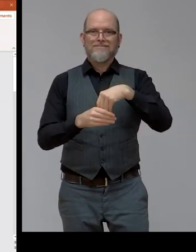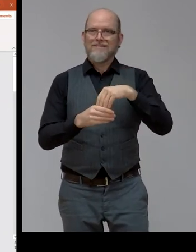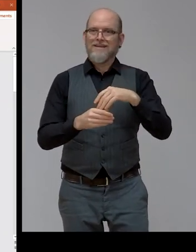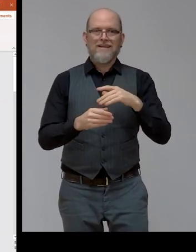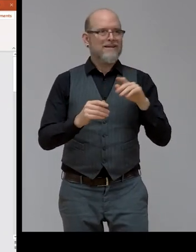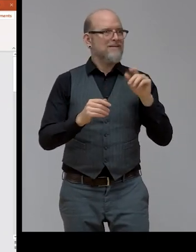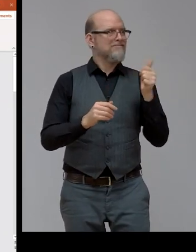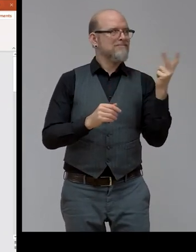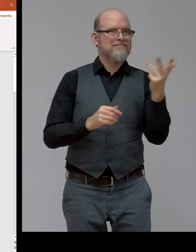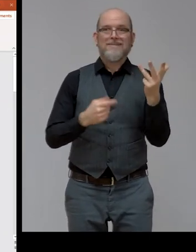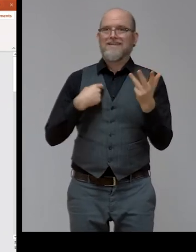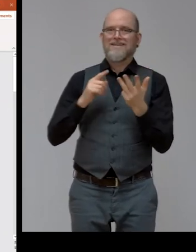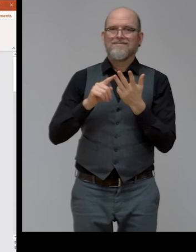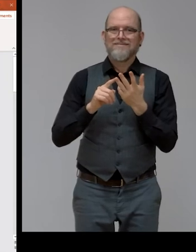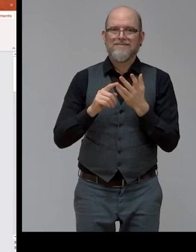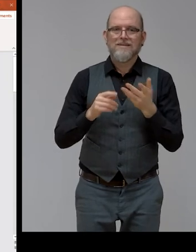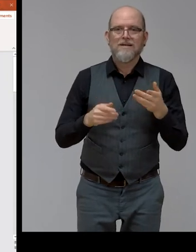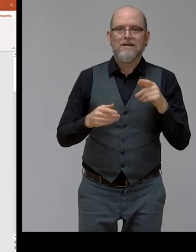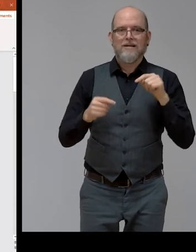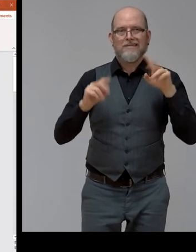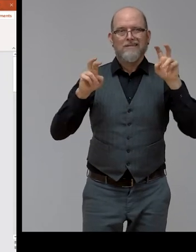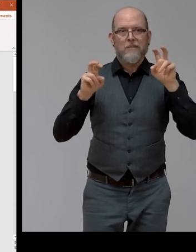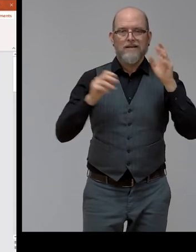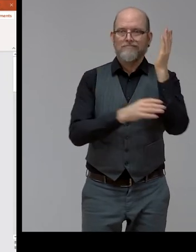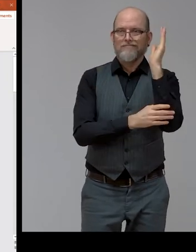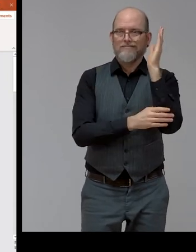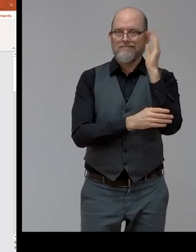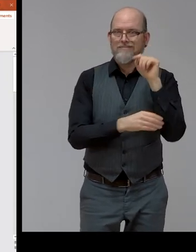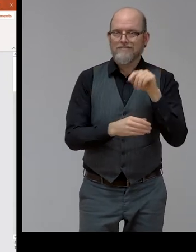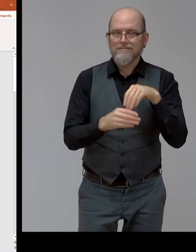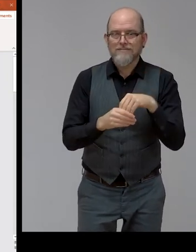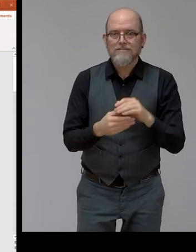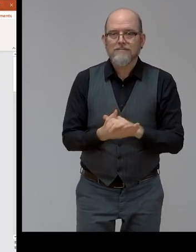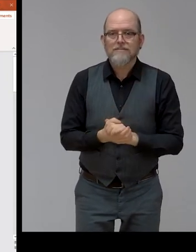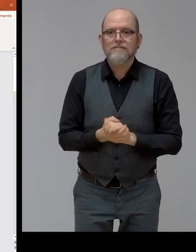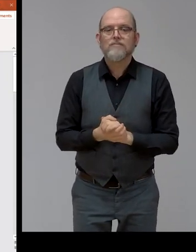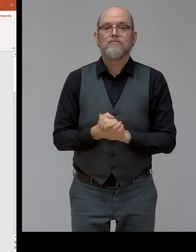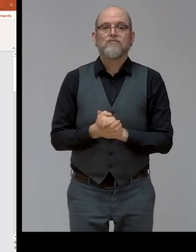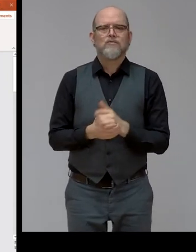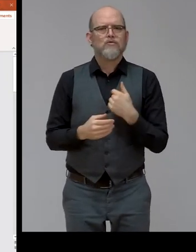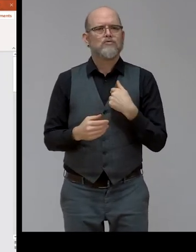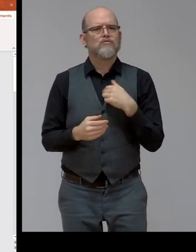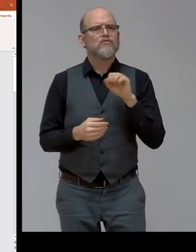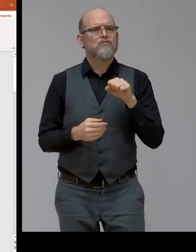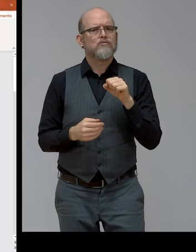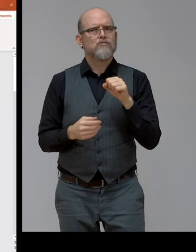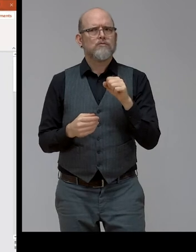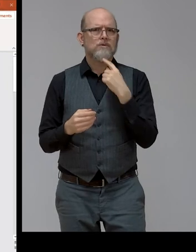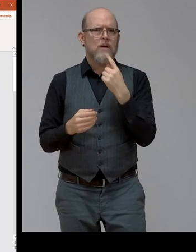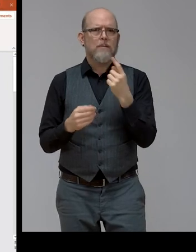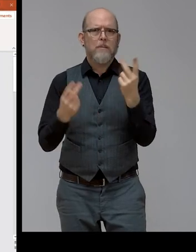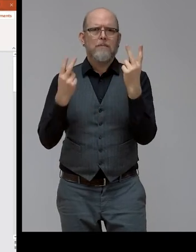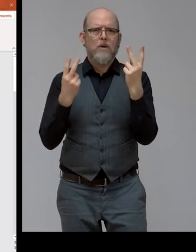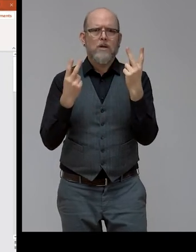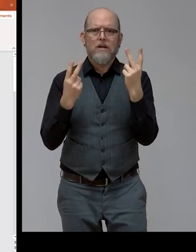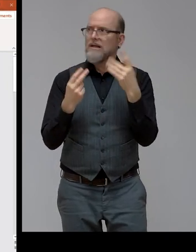this speaking area for us. It's very dark and extremely cold here in Vienna today. And I realize